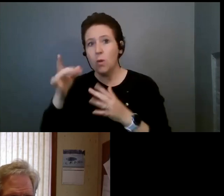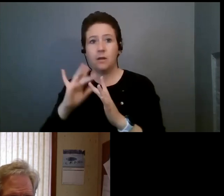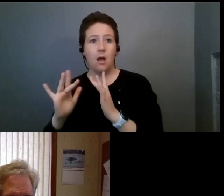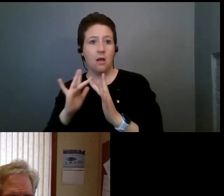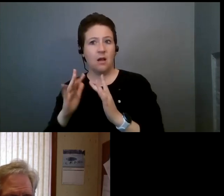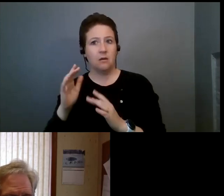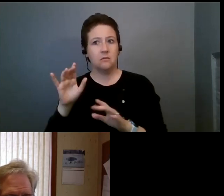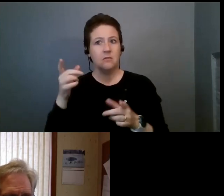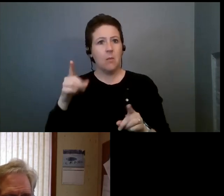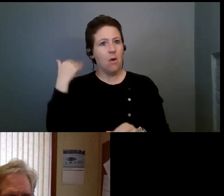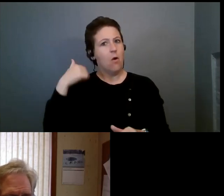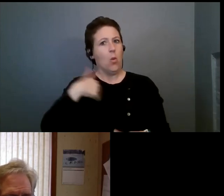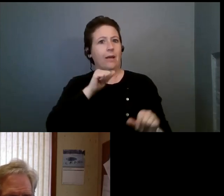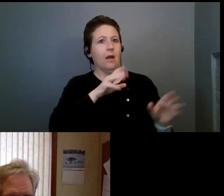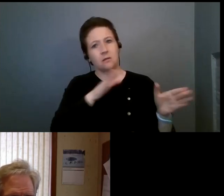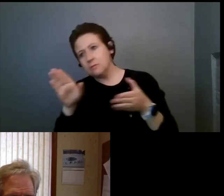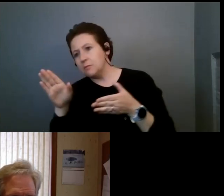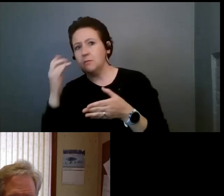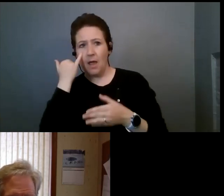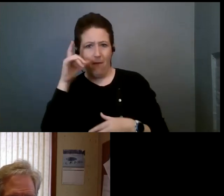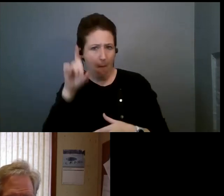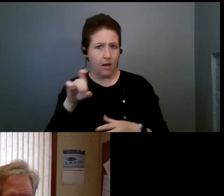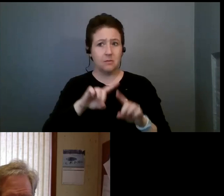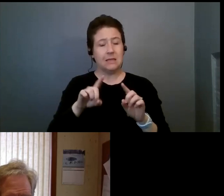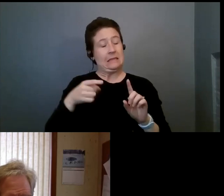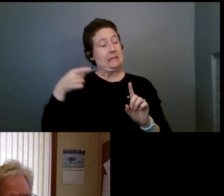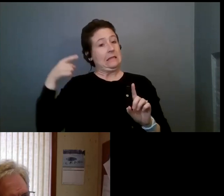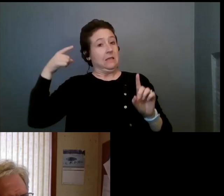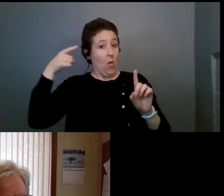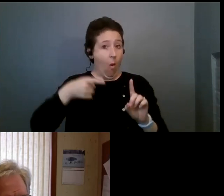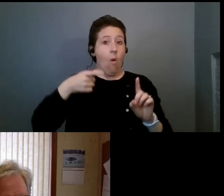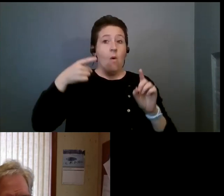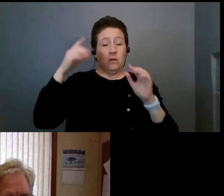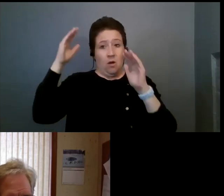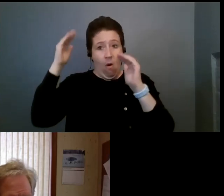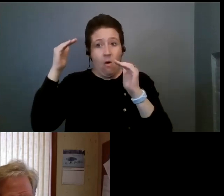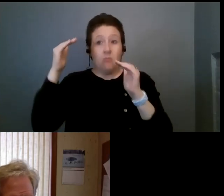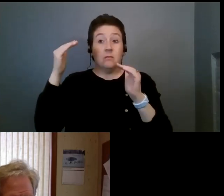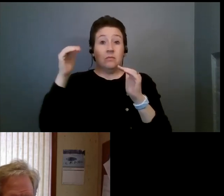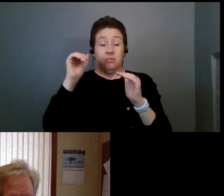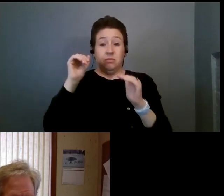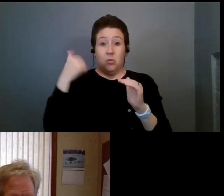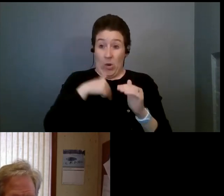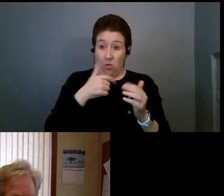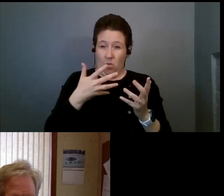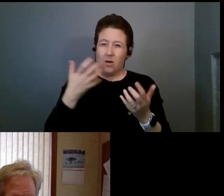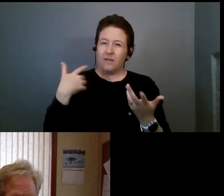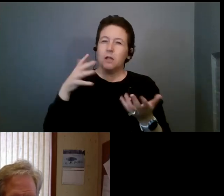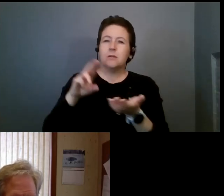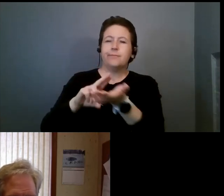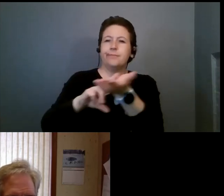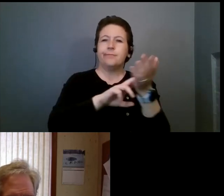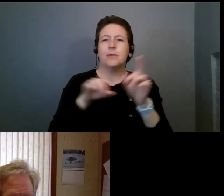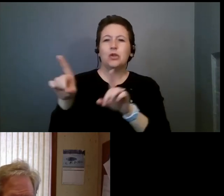have in the past. But our hope and our intention, and the stated desire in surveys that we issued